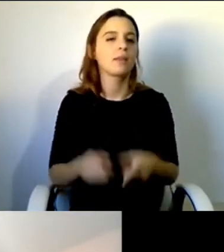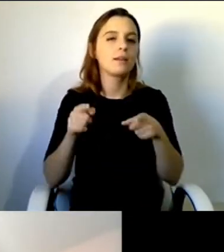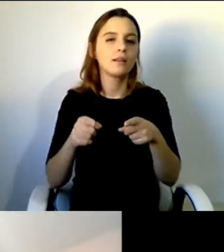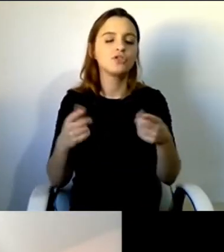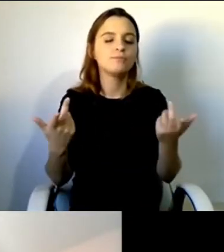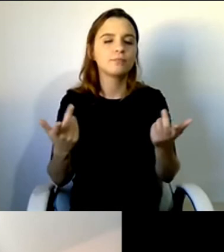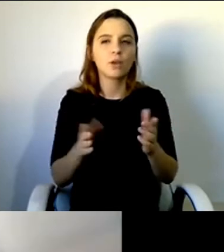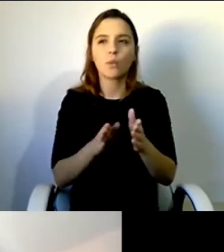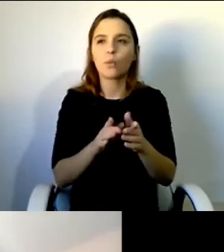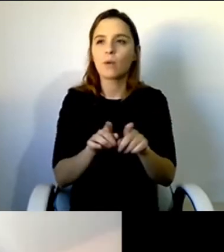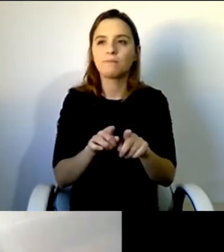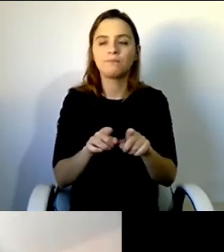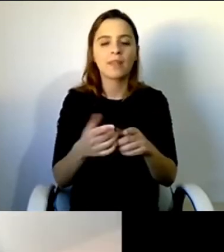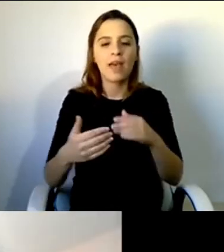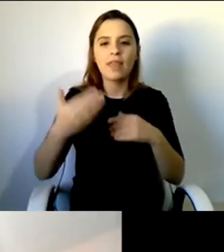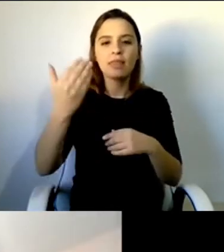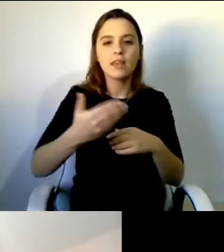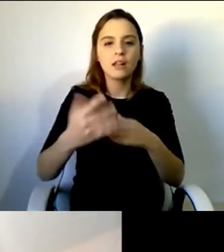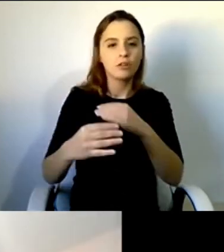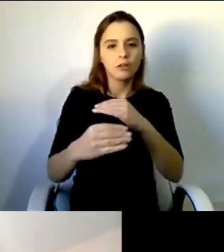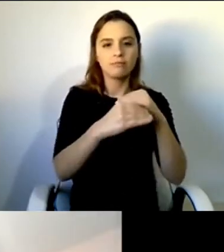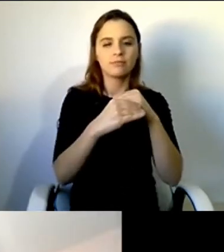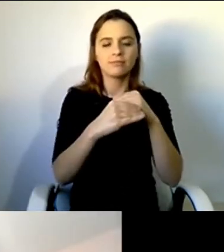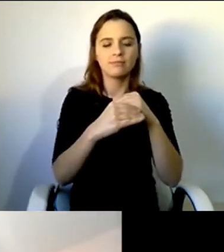as everybody, as all other citizens.